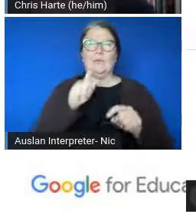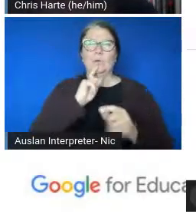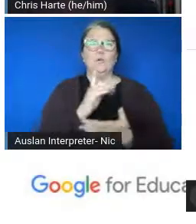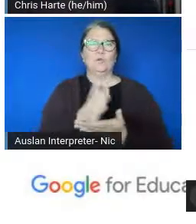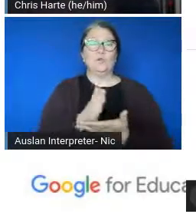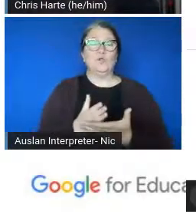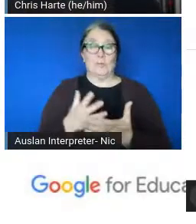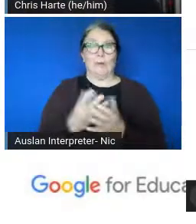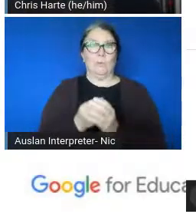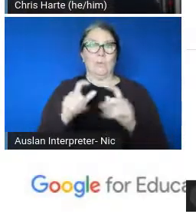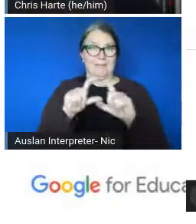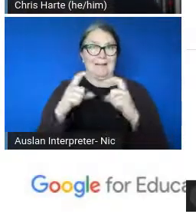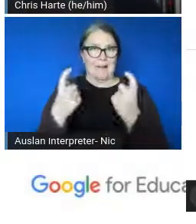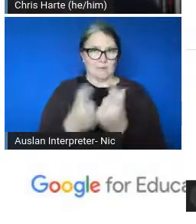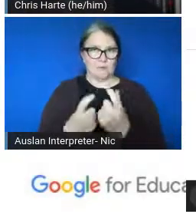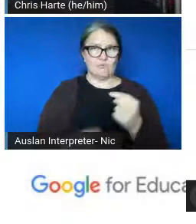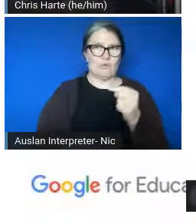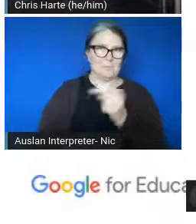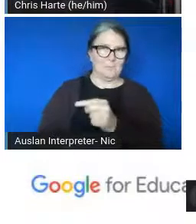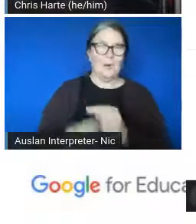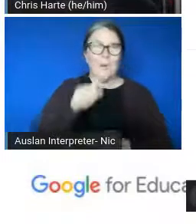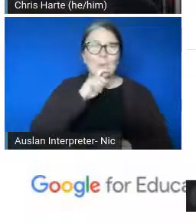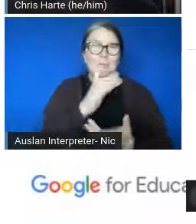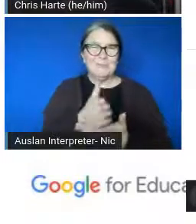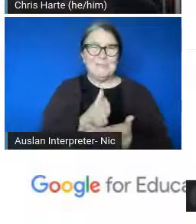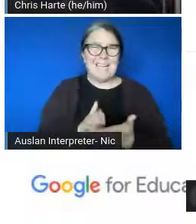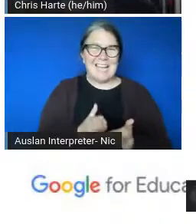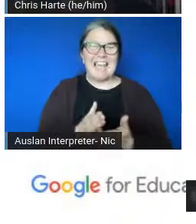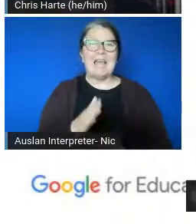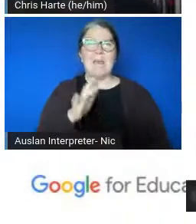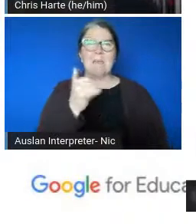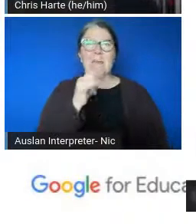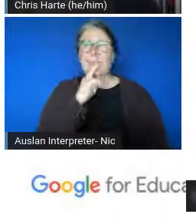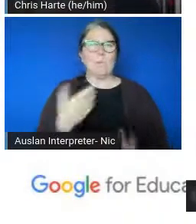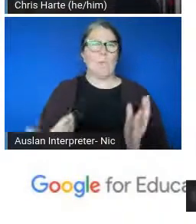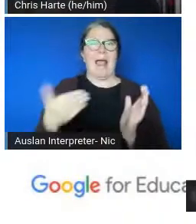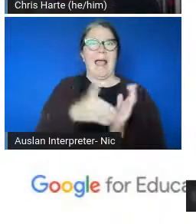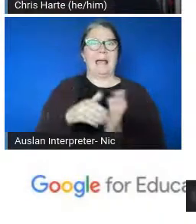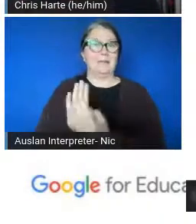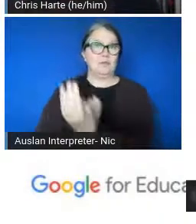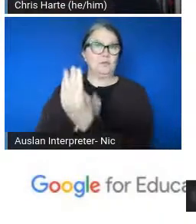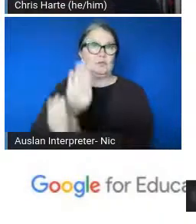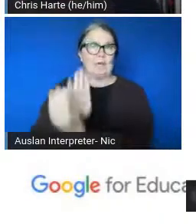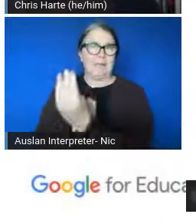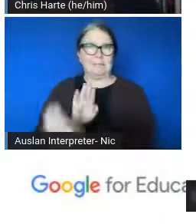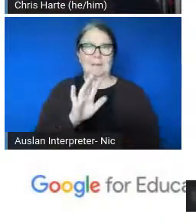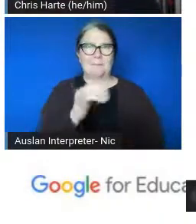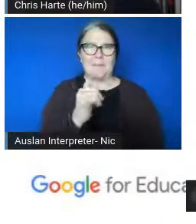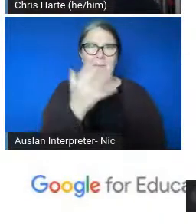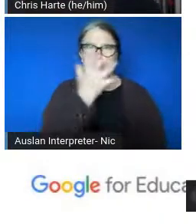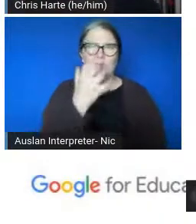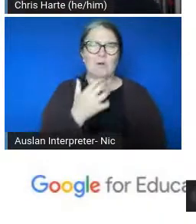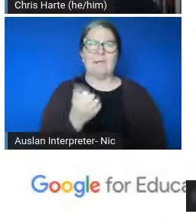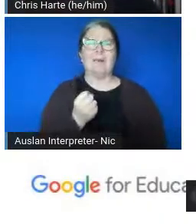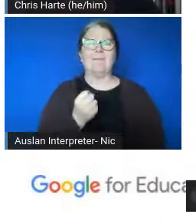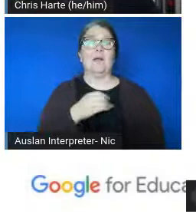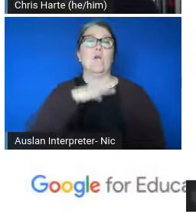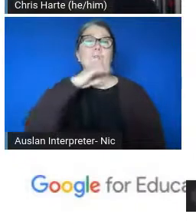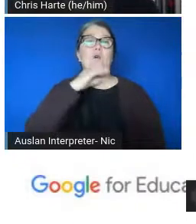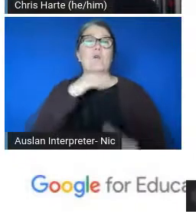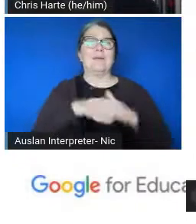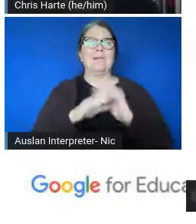sorry, thank you. We're going to share it in the classroom, and we might even stick it in the chat. Sorry, just like I've got a frog in my throat, ironically.